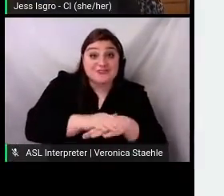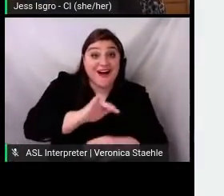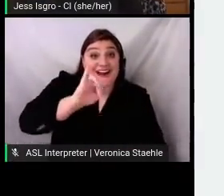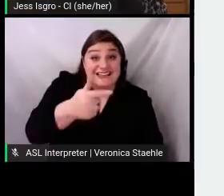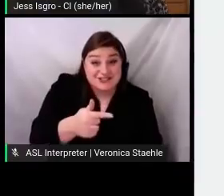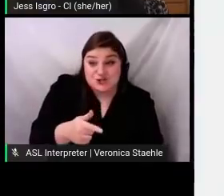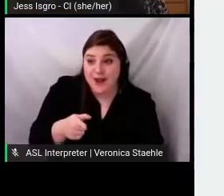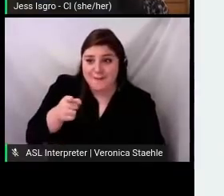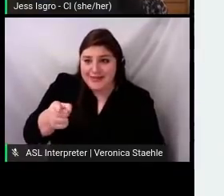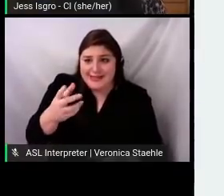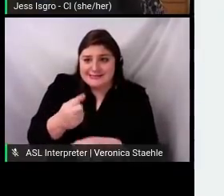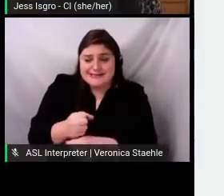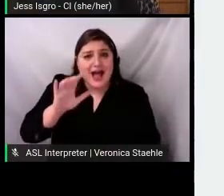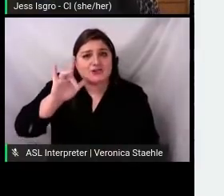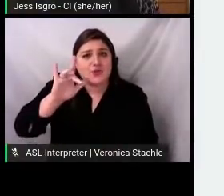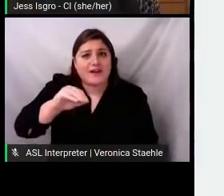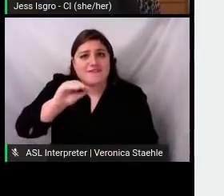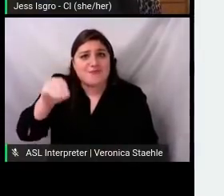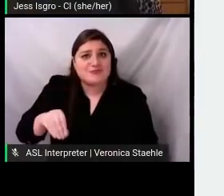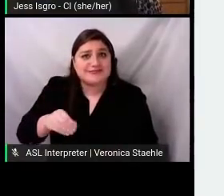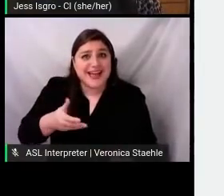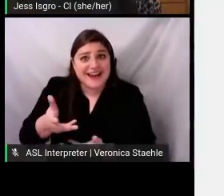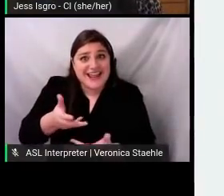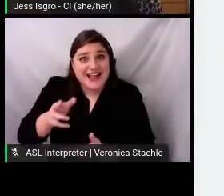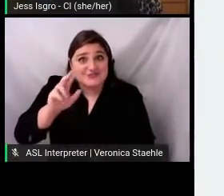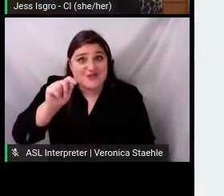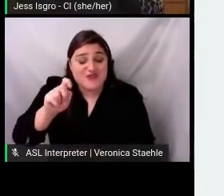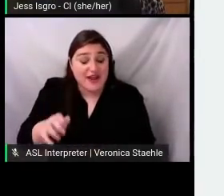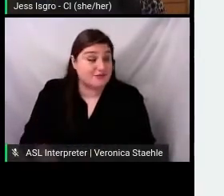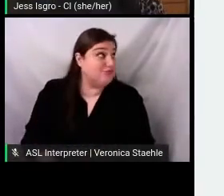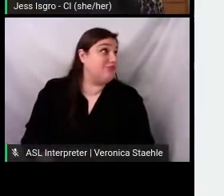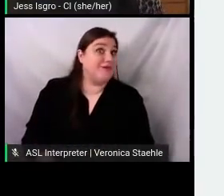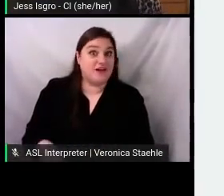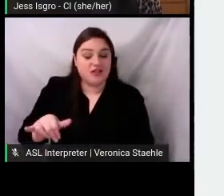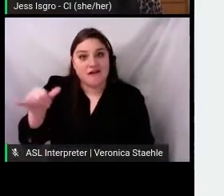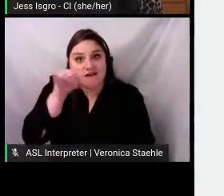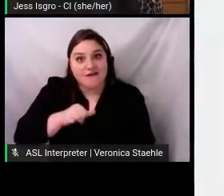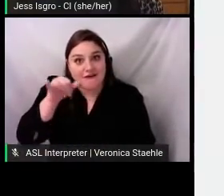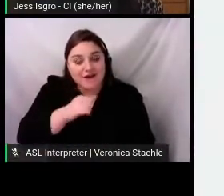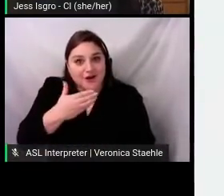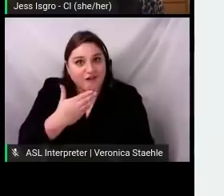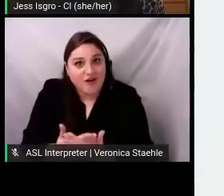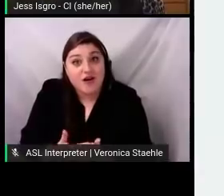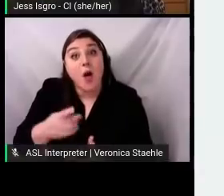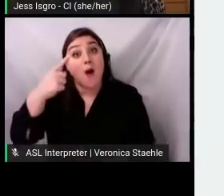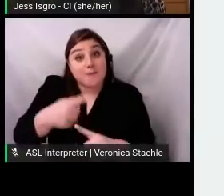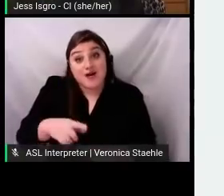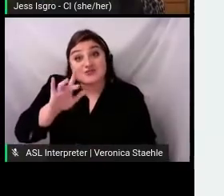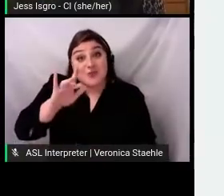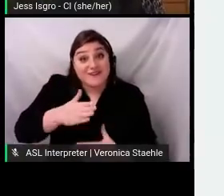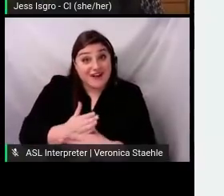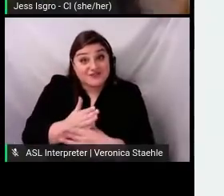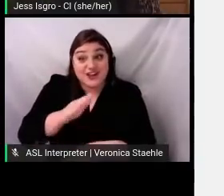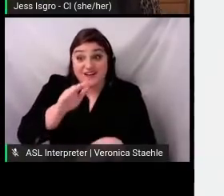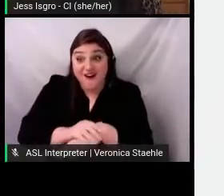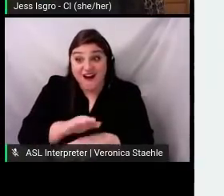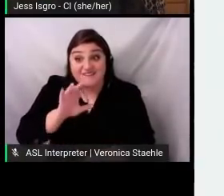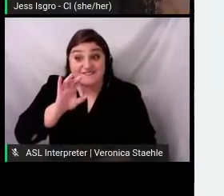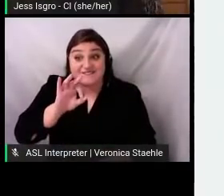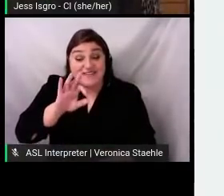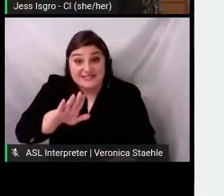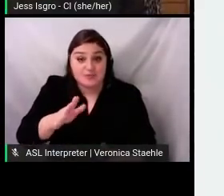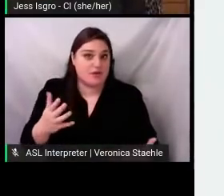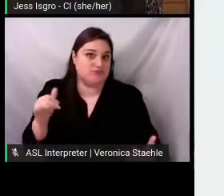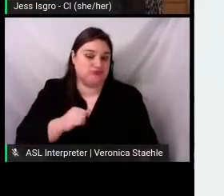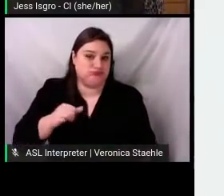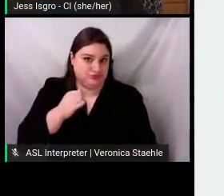upwards of a 25% engagement rate, which is just phenomenal, and over 500 shares on Facebook pretty much immediately. So of course,